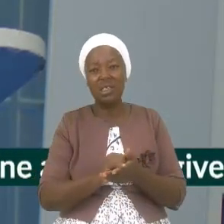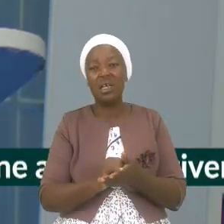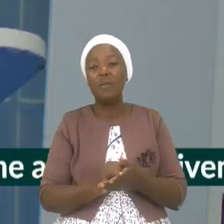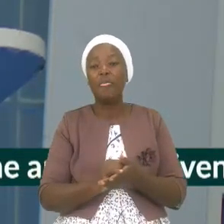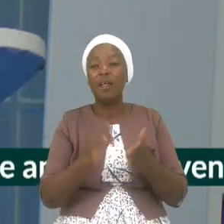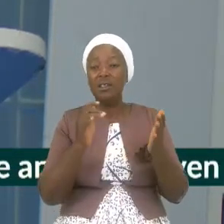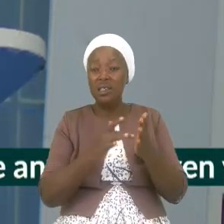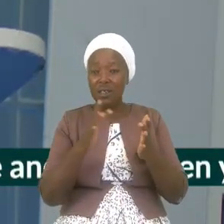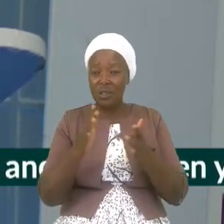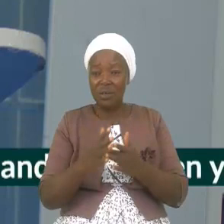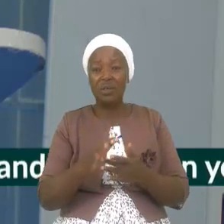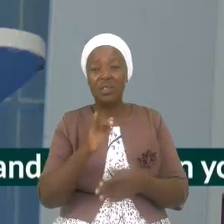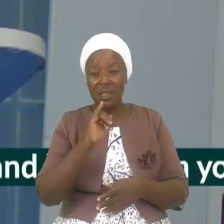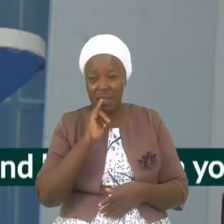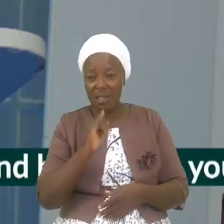thoroughly.